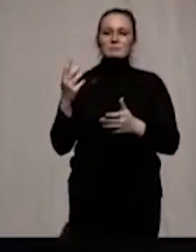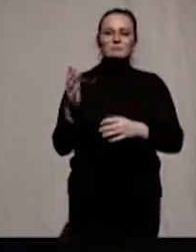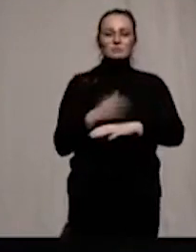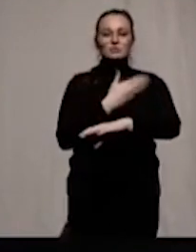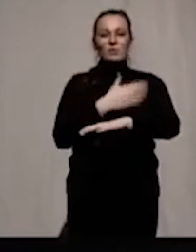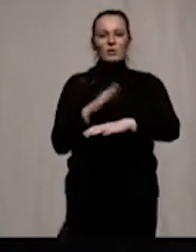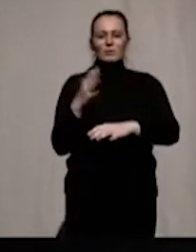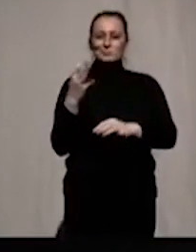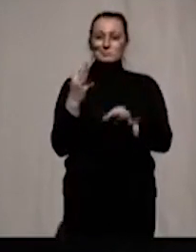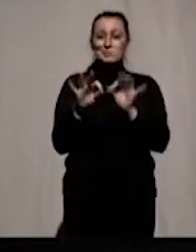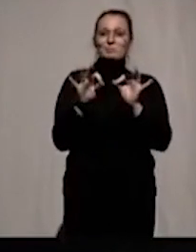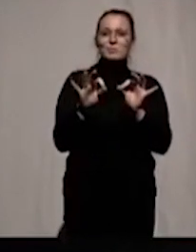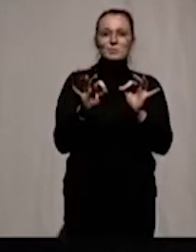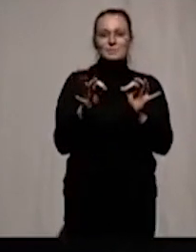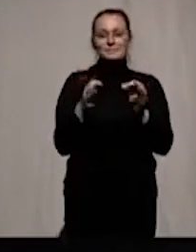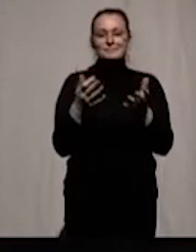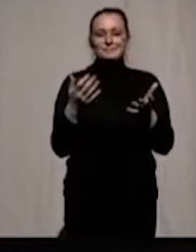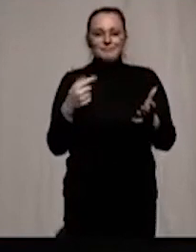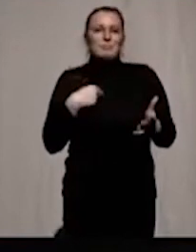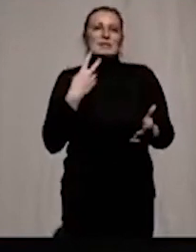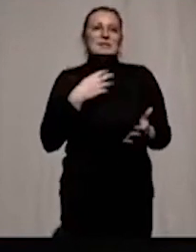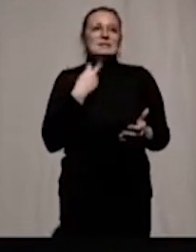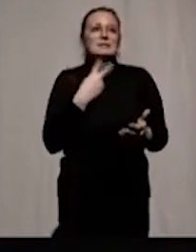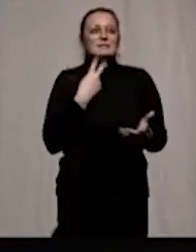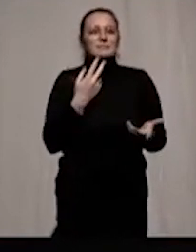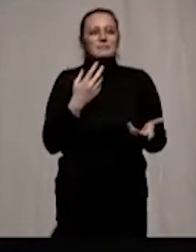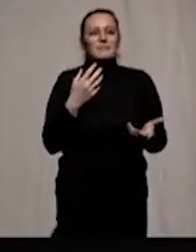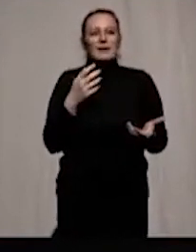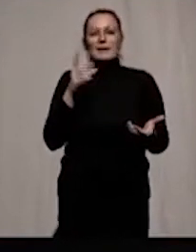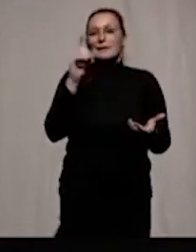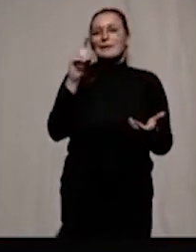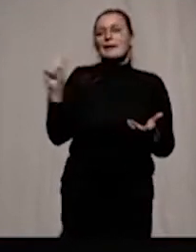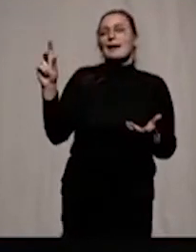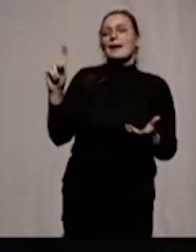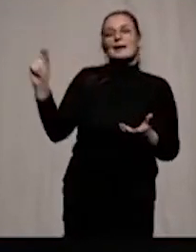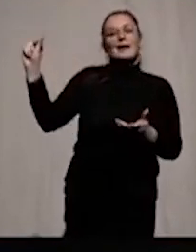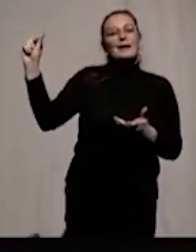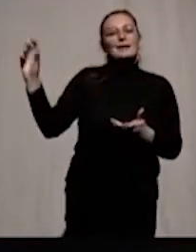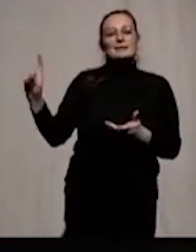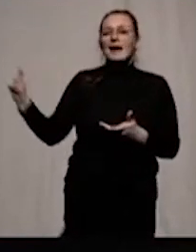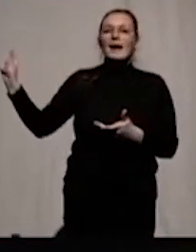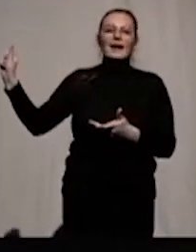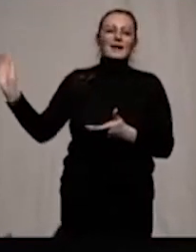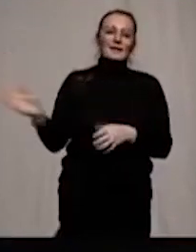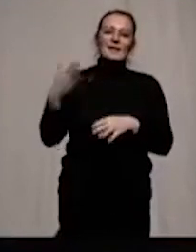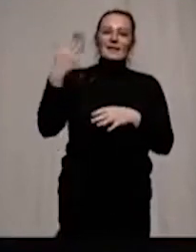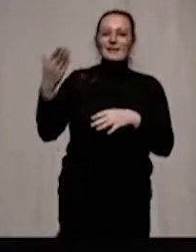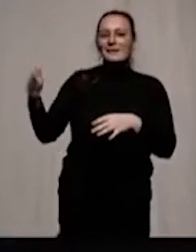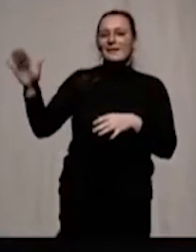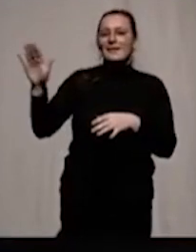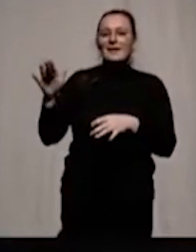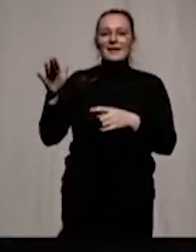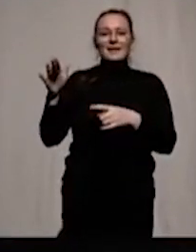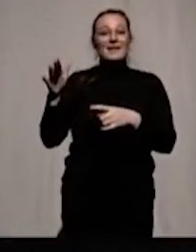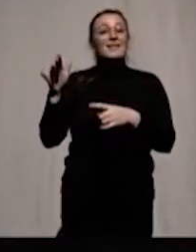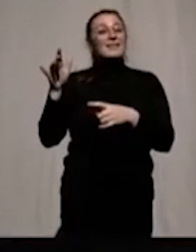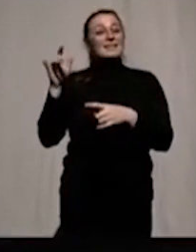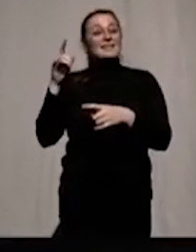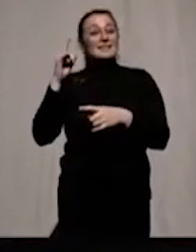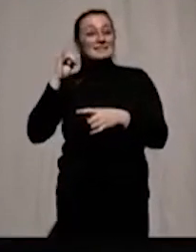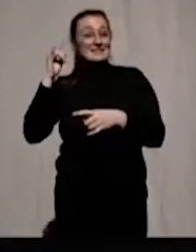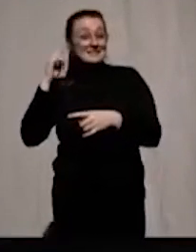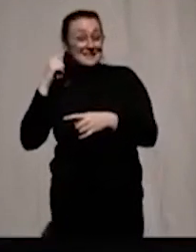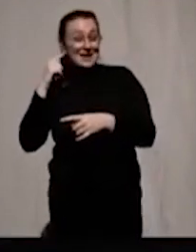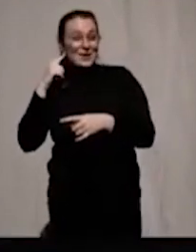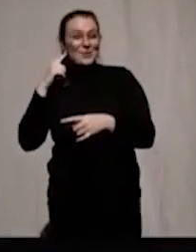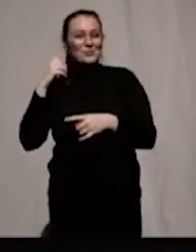like if I sing, da da da da da da da da da da, that's a lullaby song. And I